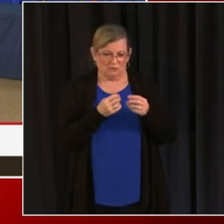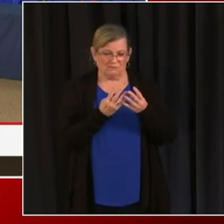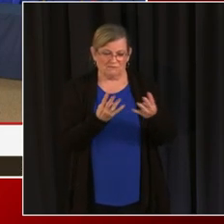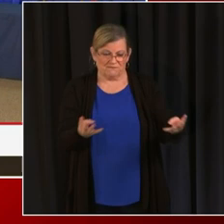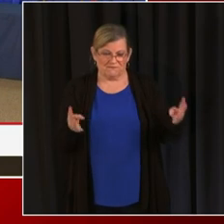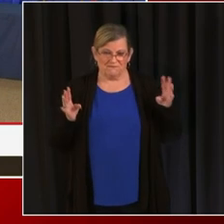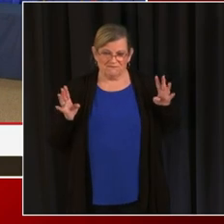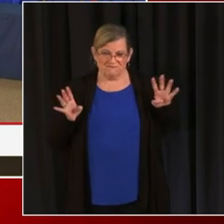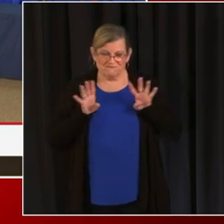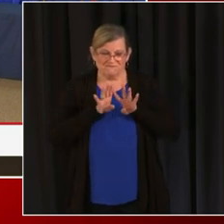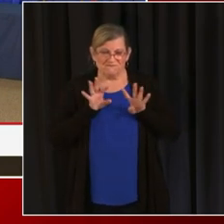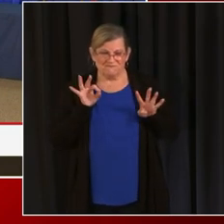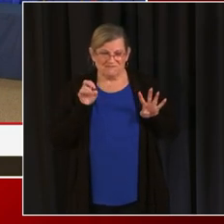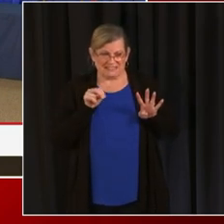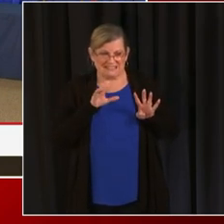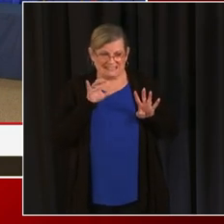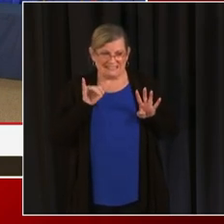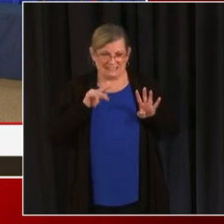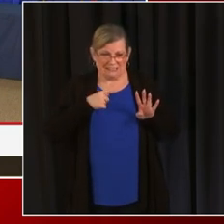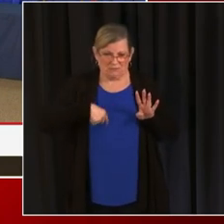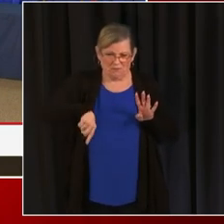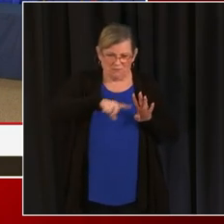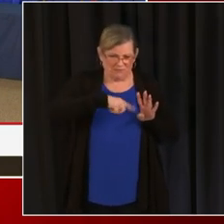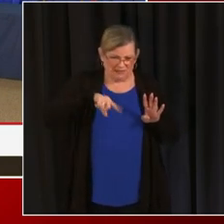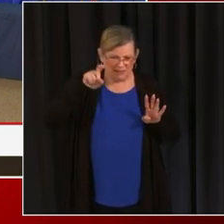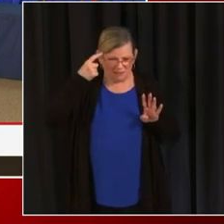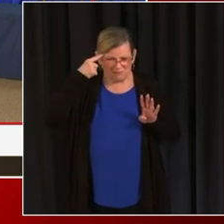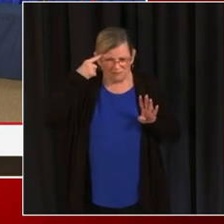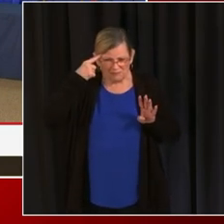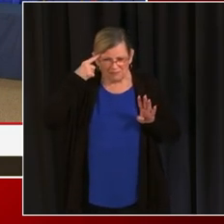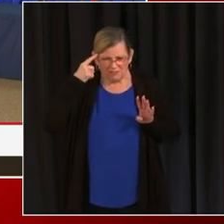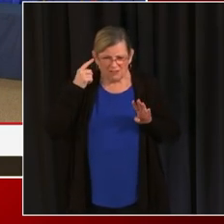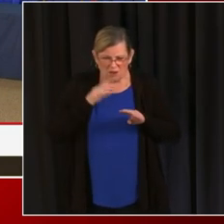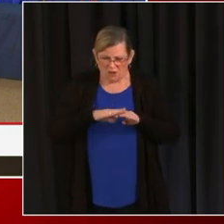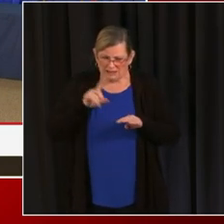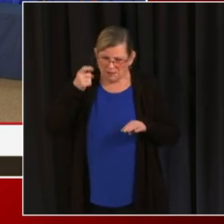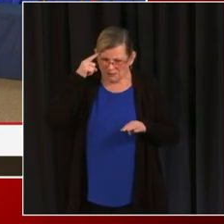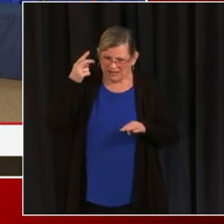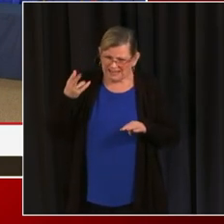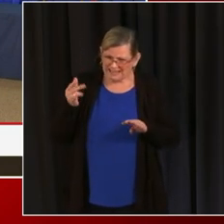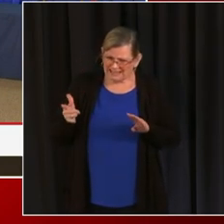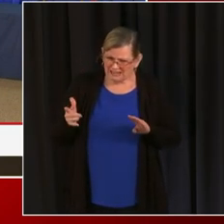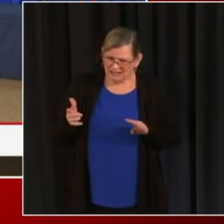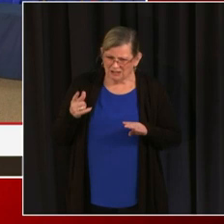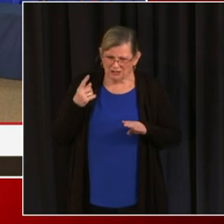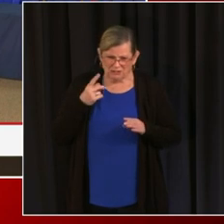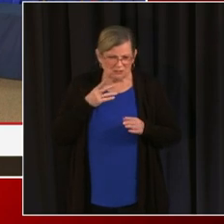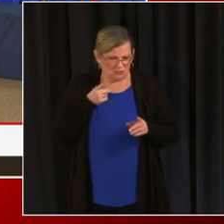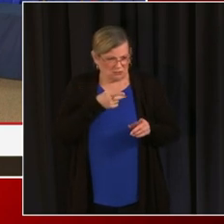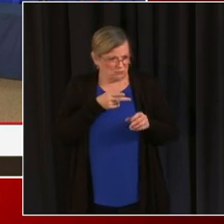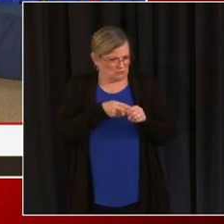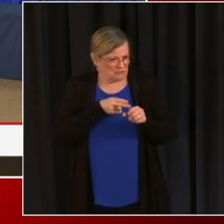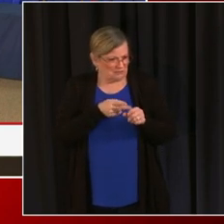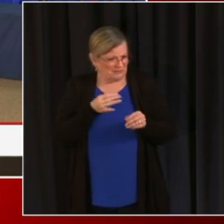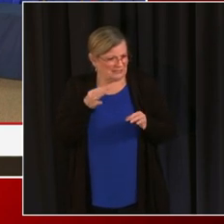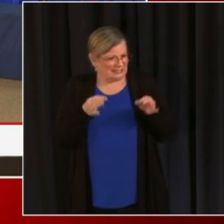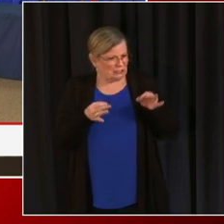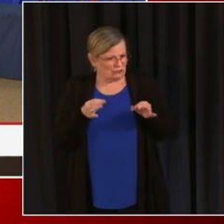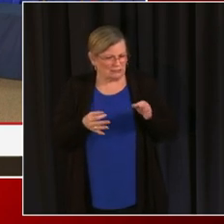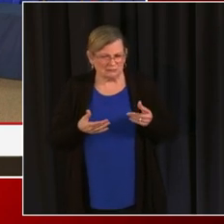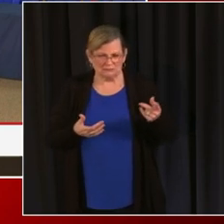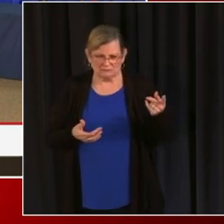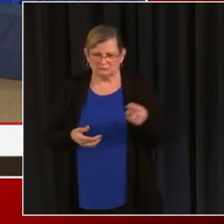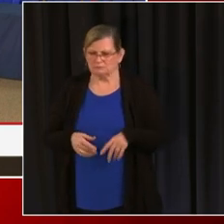And additionally, you were on the Hill just Monday. Your thoughts on the hearing that you participated in?